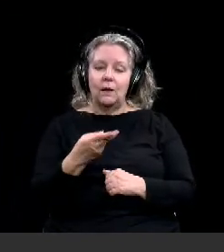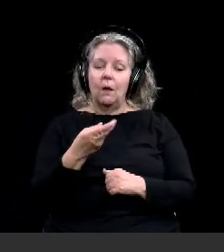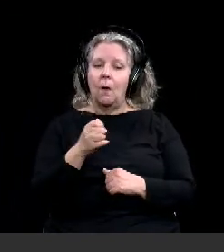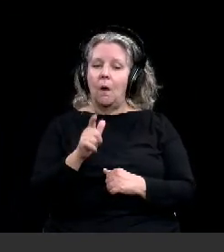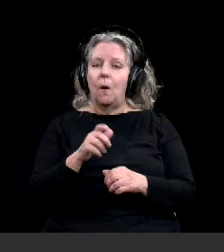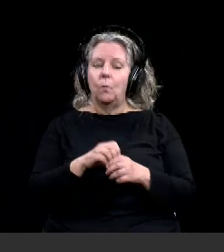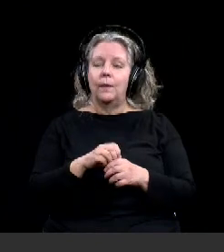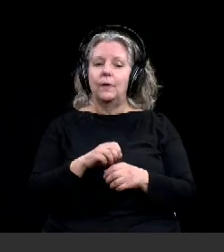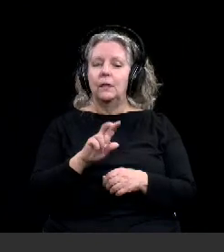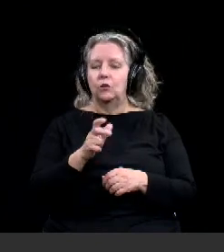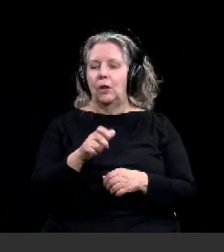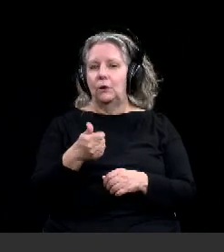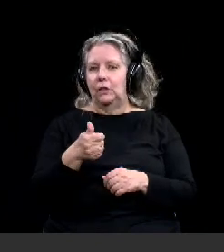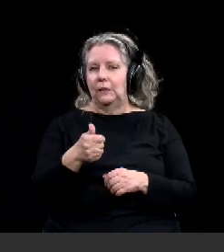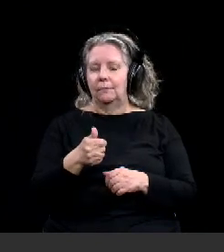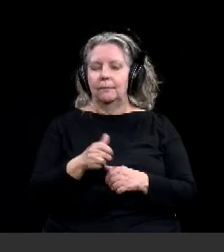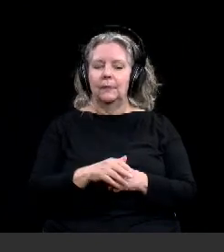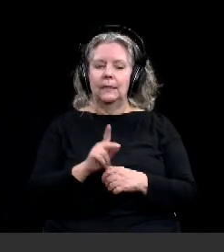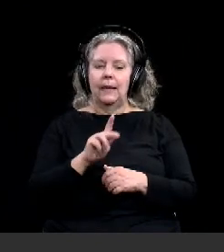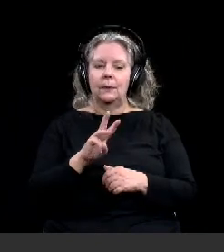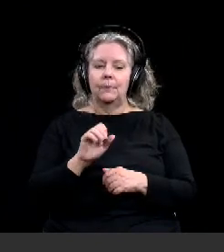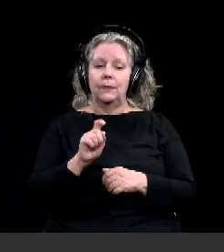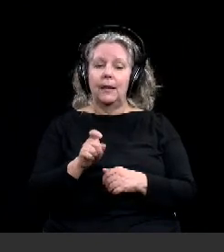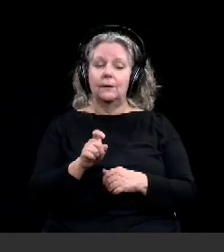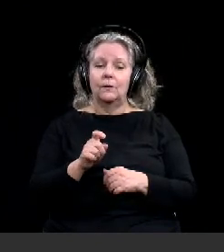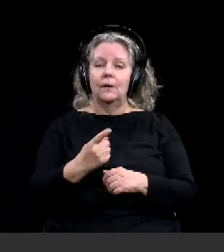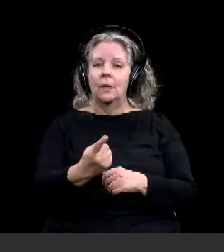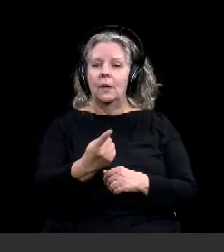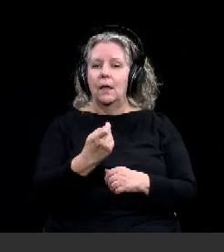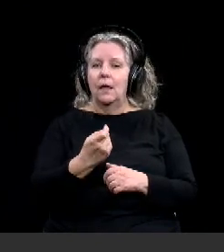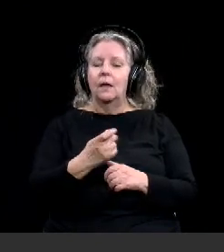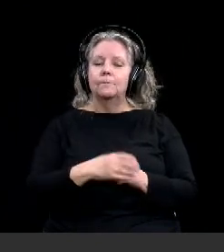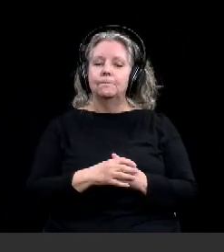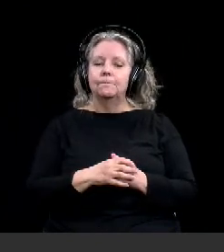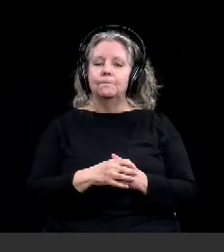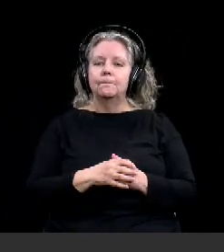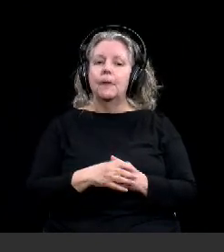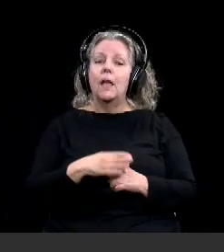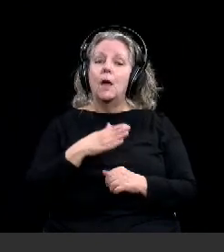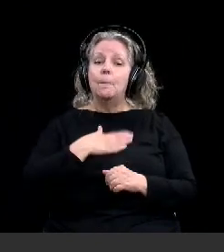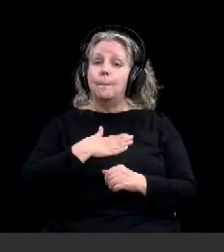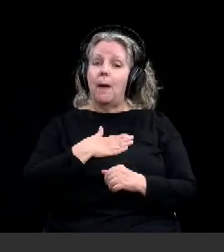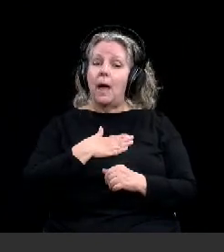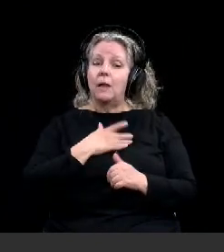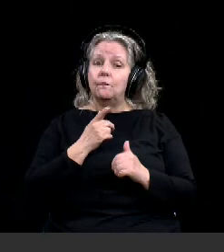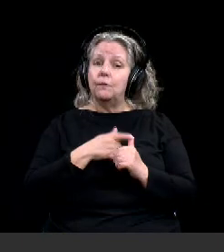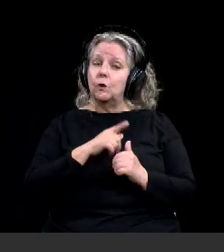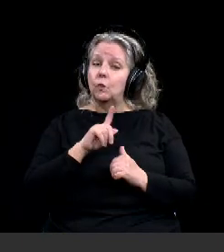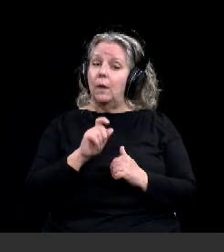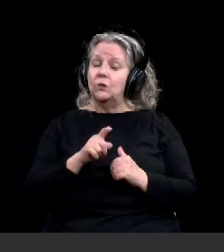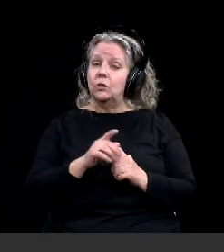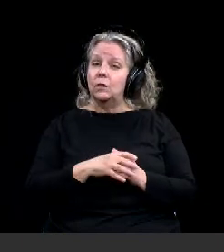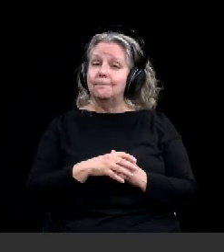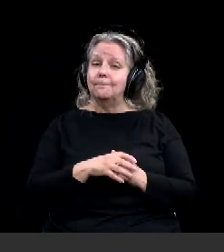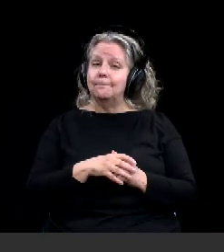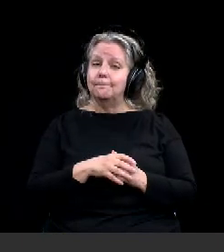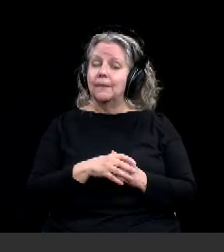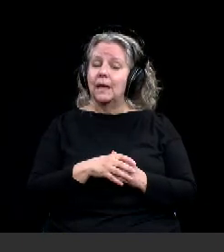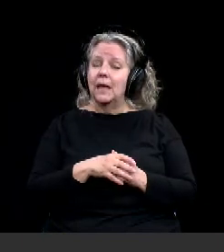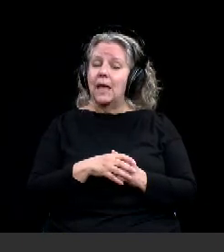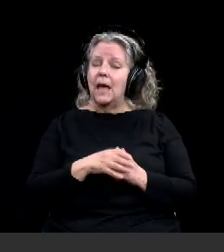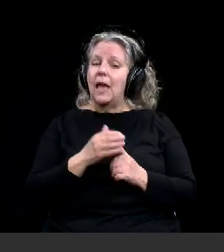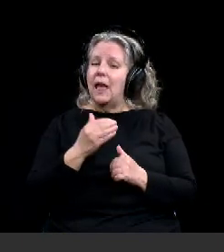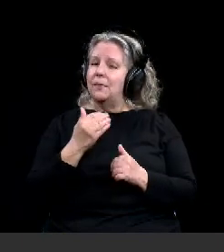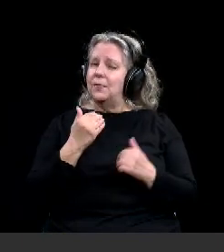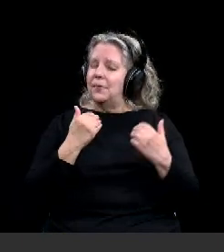I am. My first question is there a community impact because the vaccinations have been